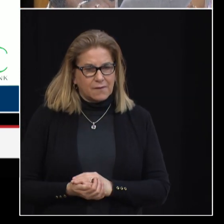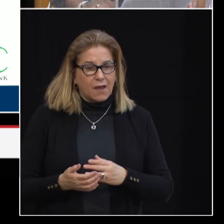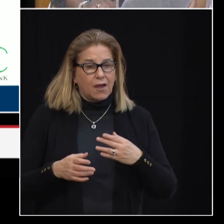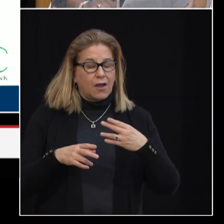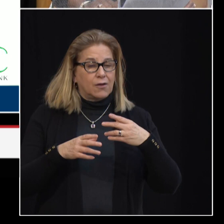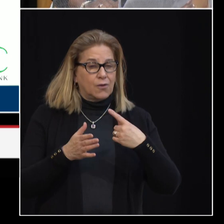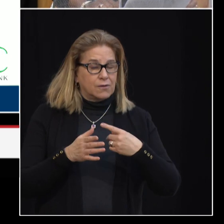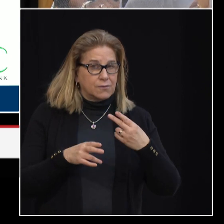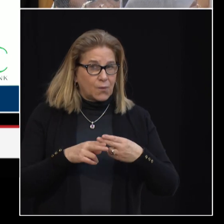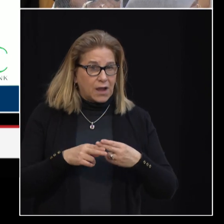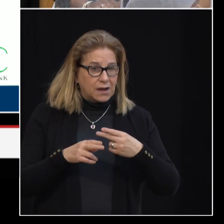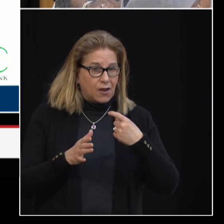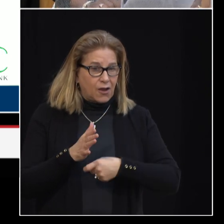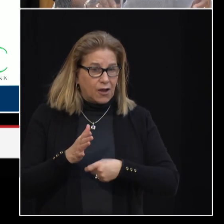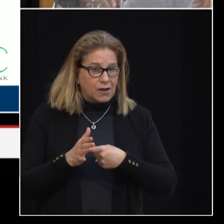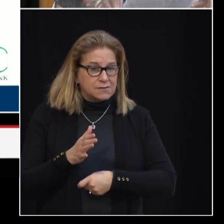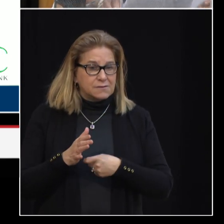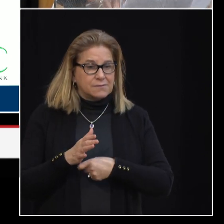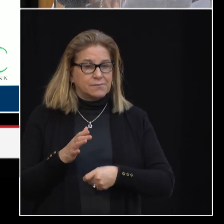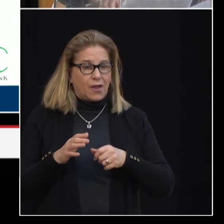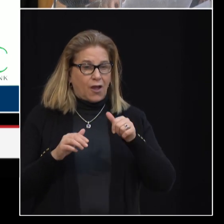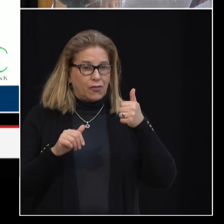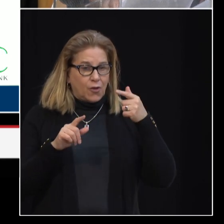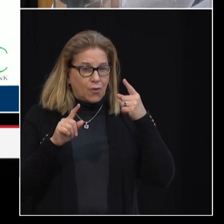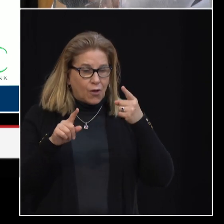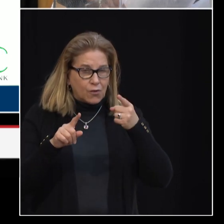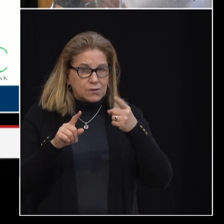your property and the communities around us.